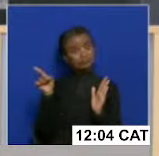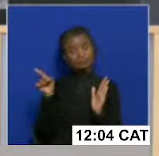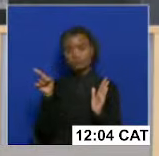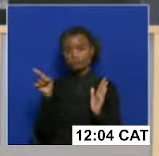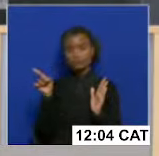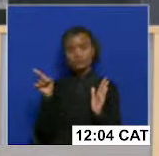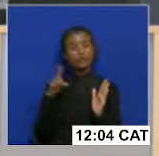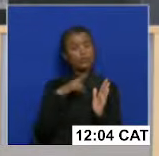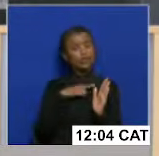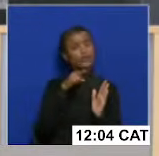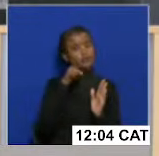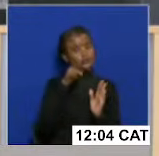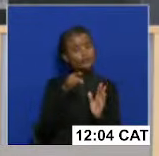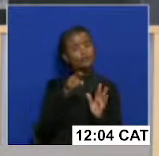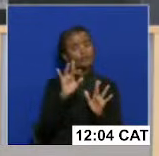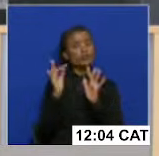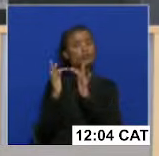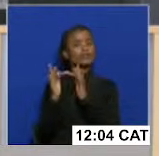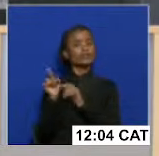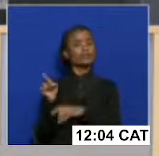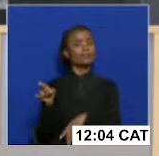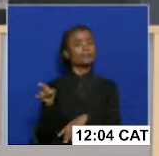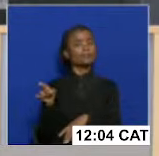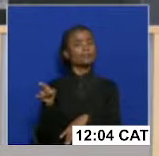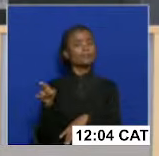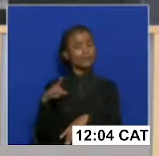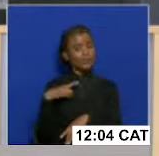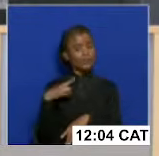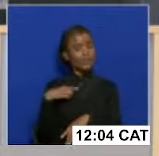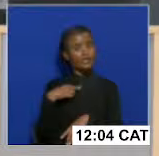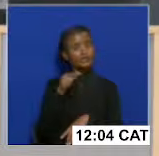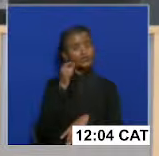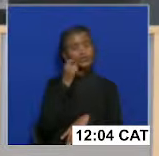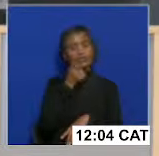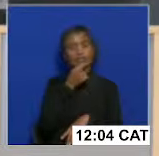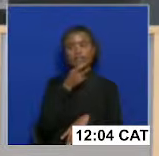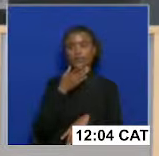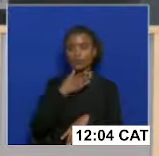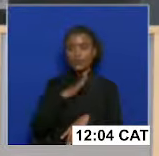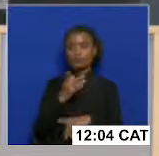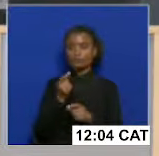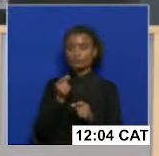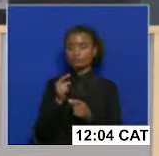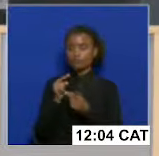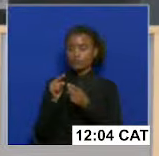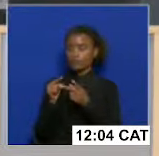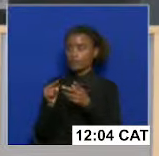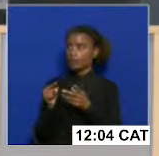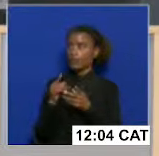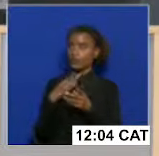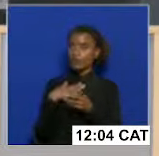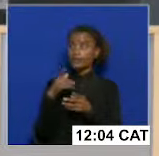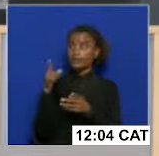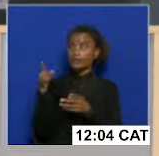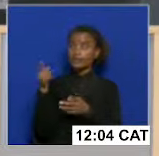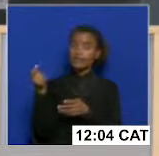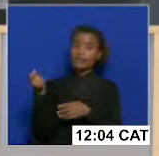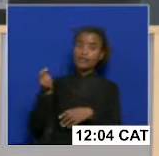him to say you want to do this in exchange for him paying you money.